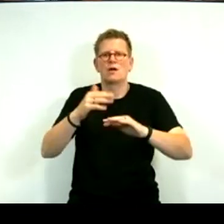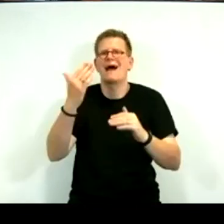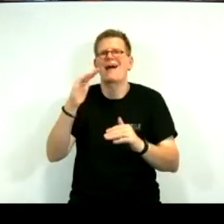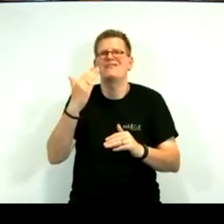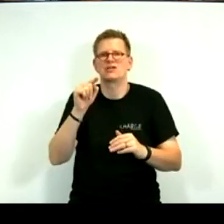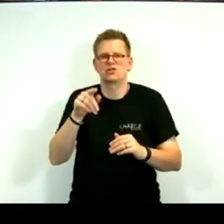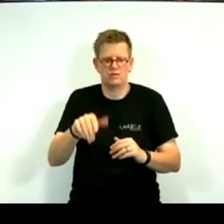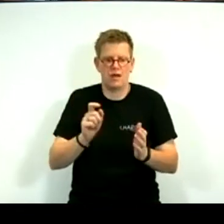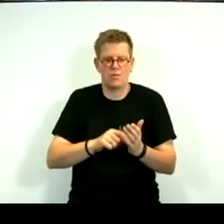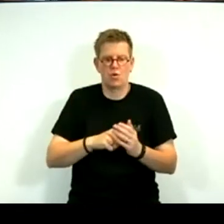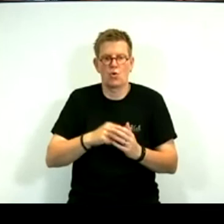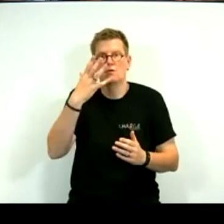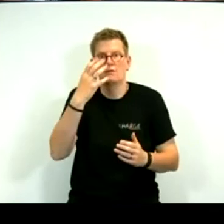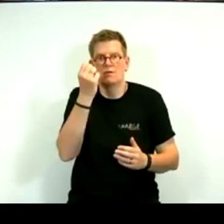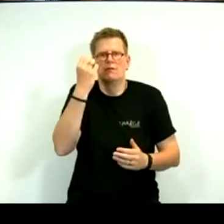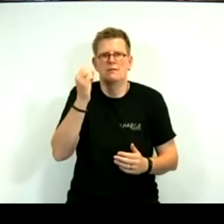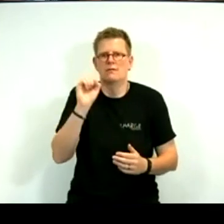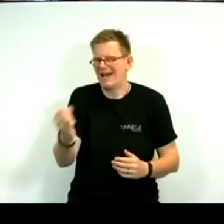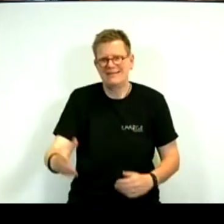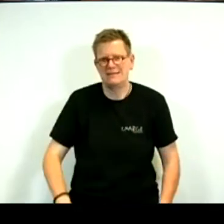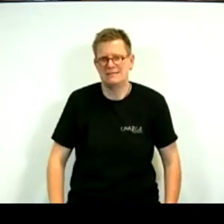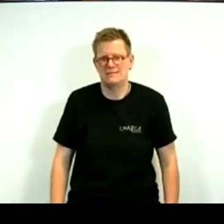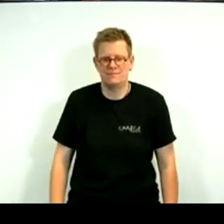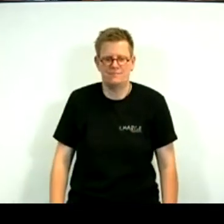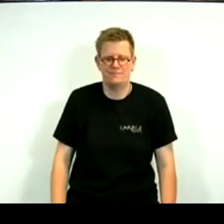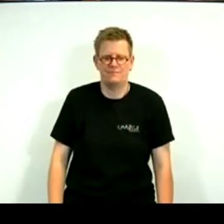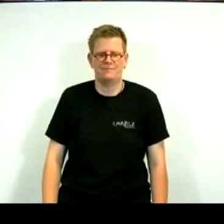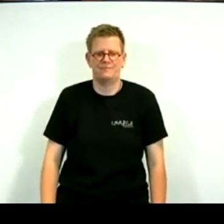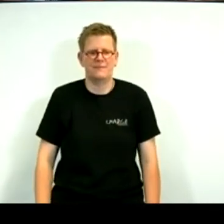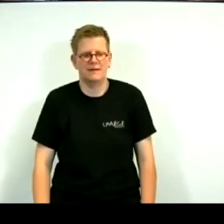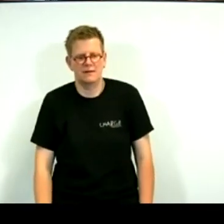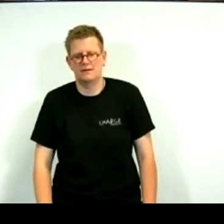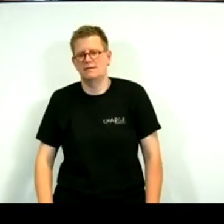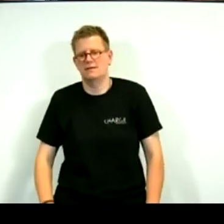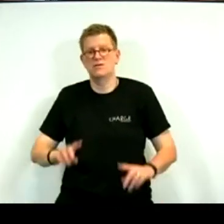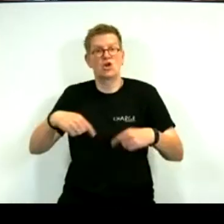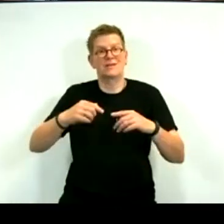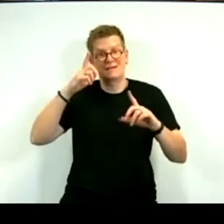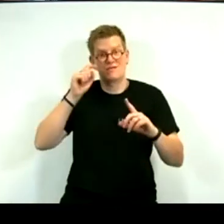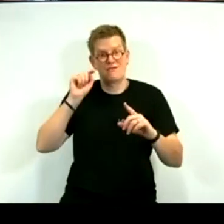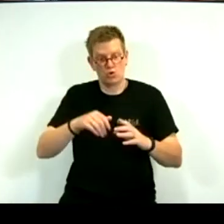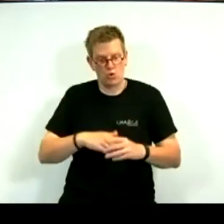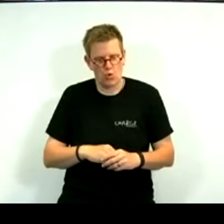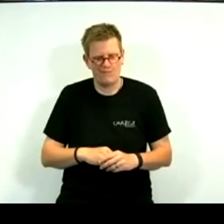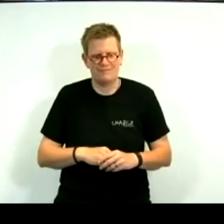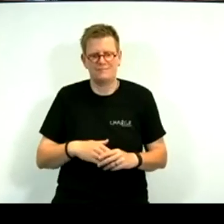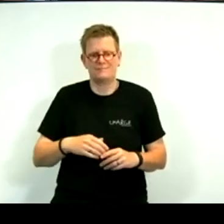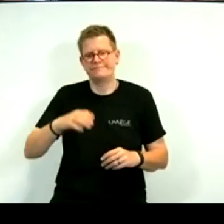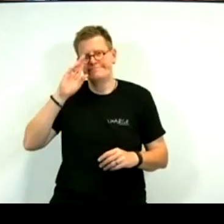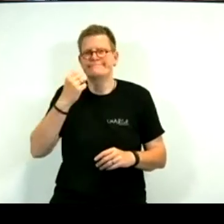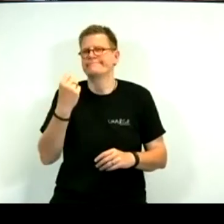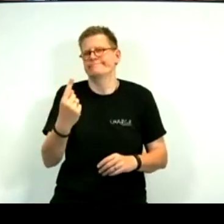response to the flash. And the next picture shows a young man wearing a cap with a